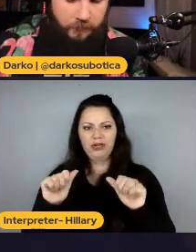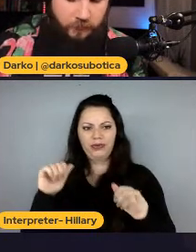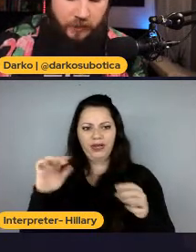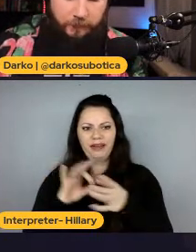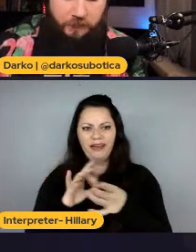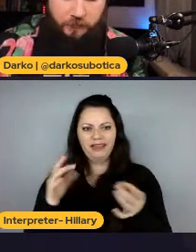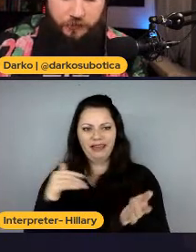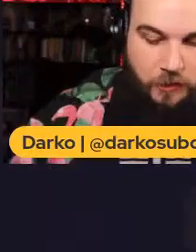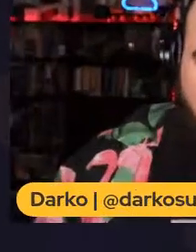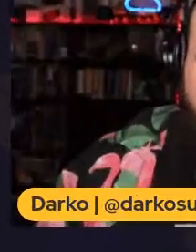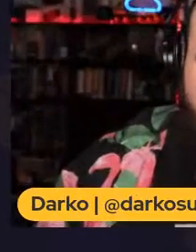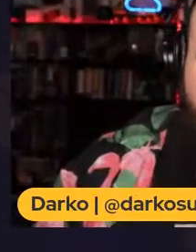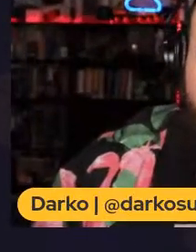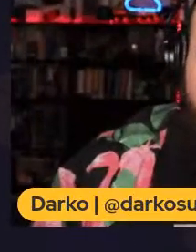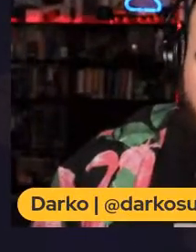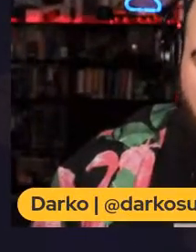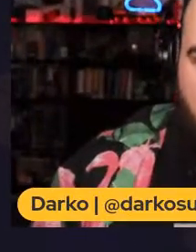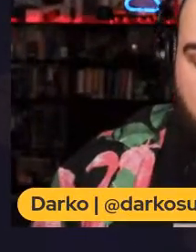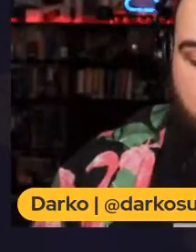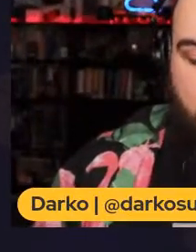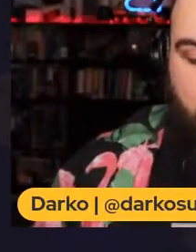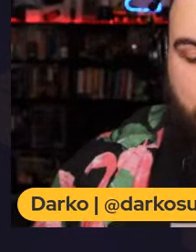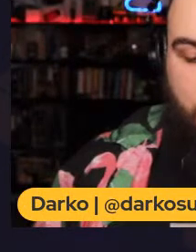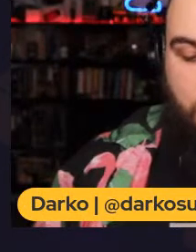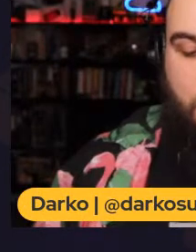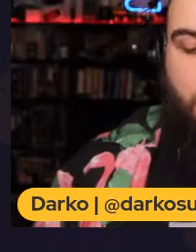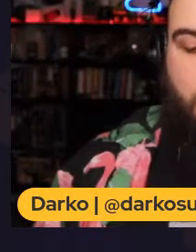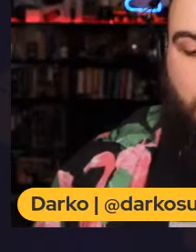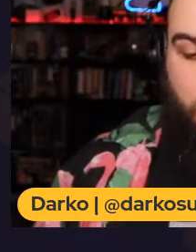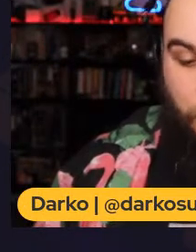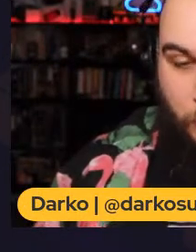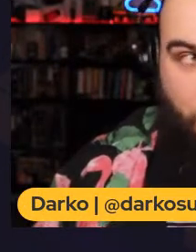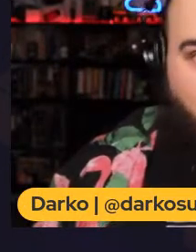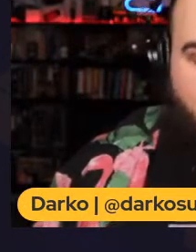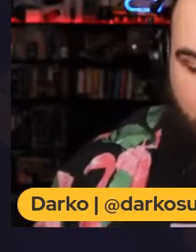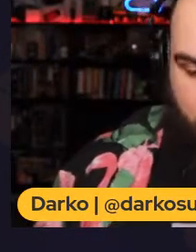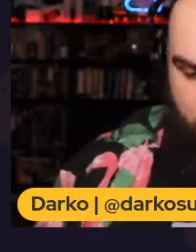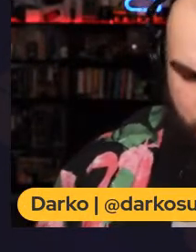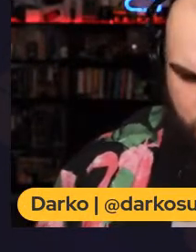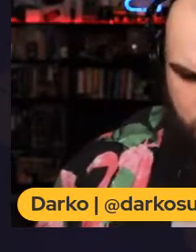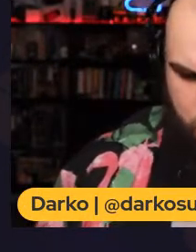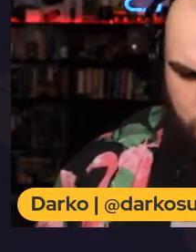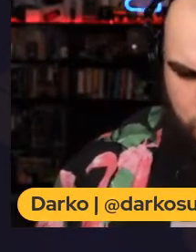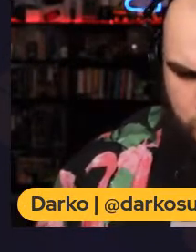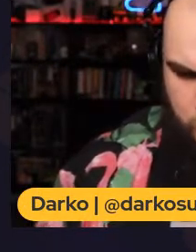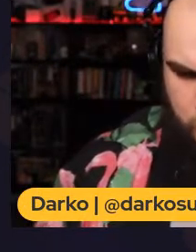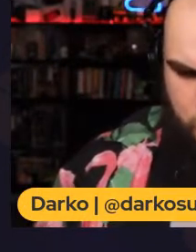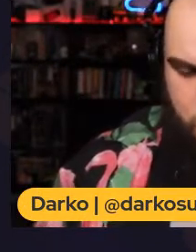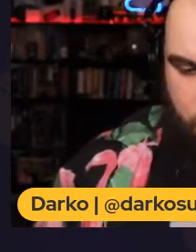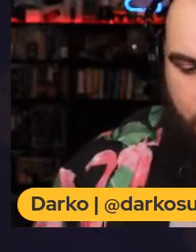again. So stop the screen share and share it again.